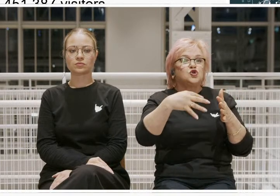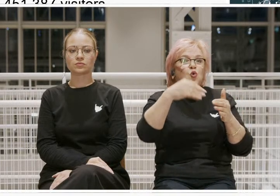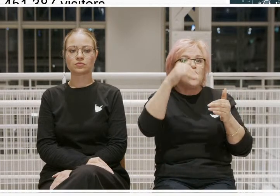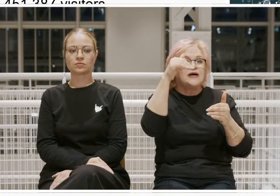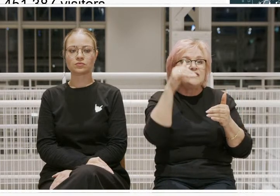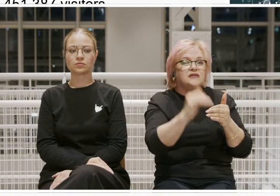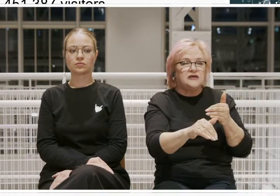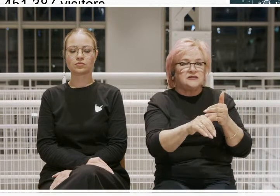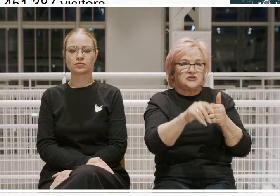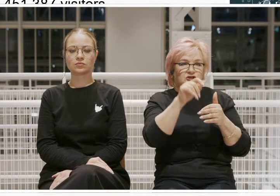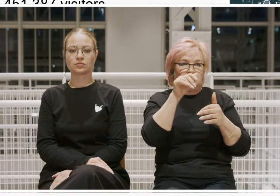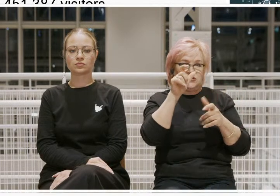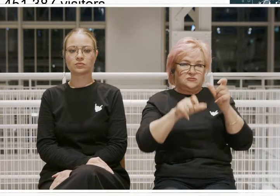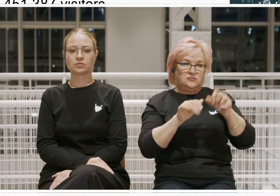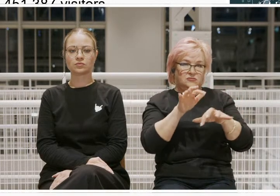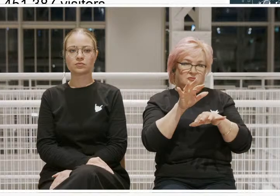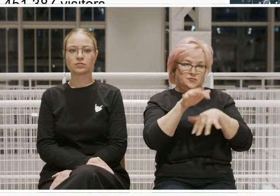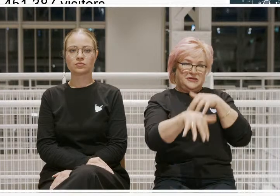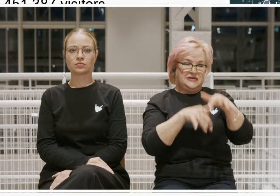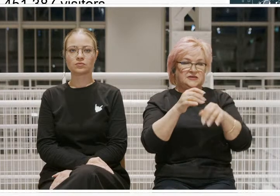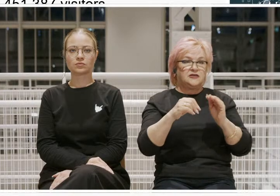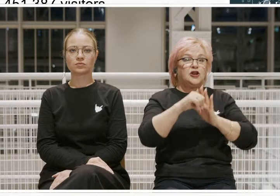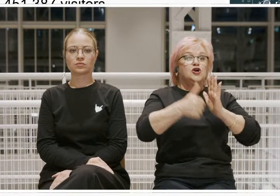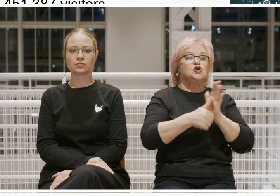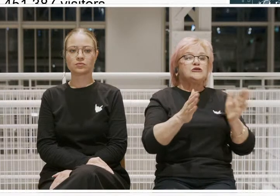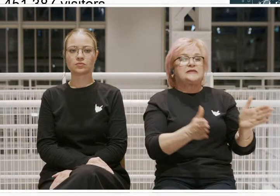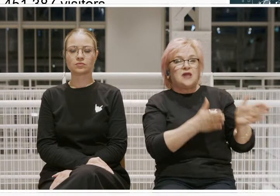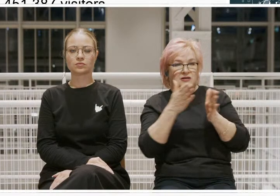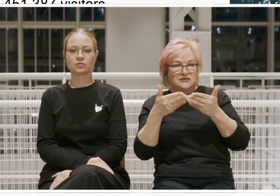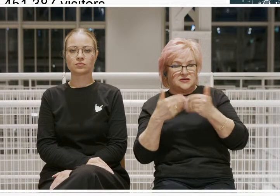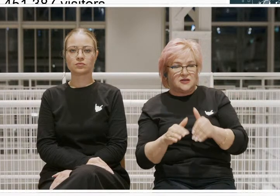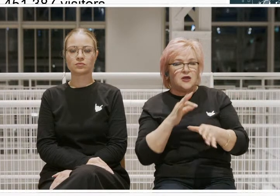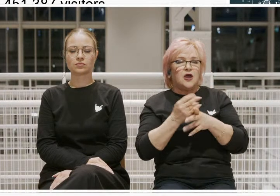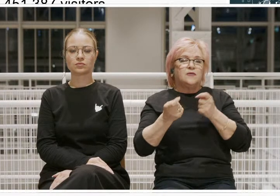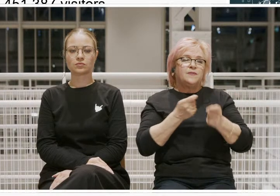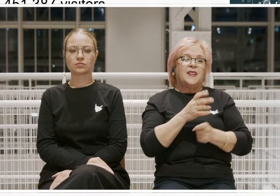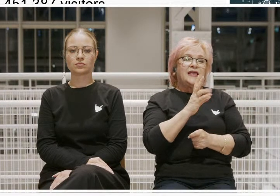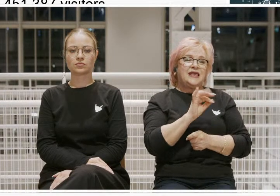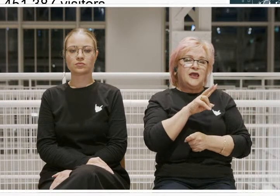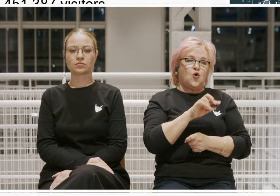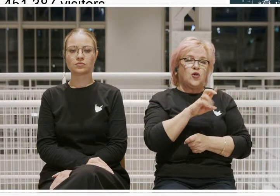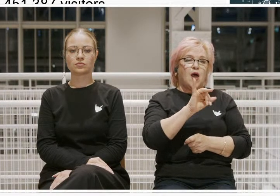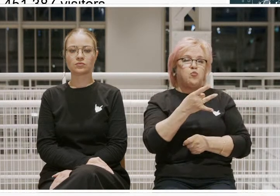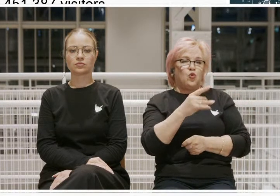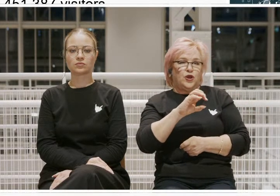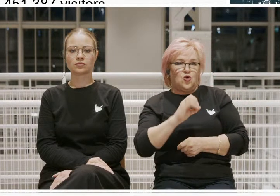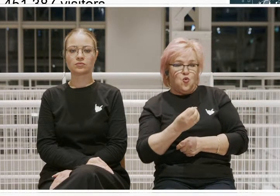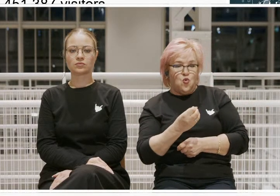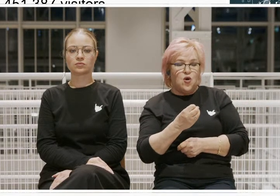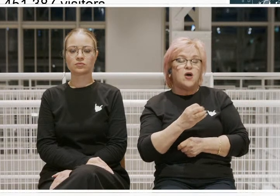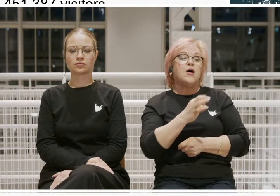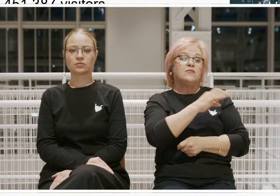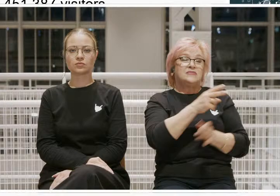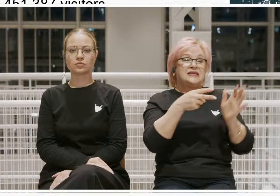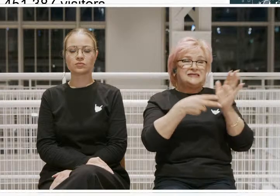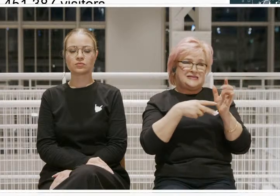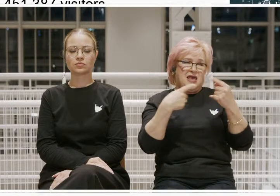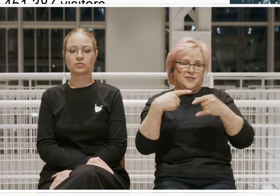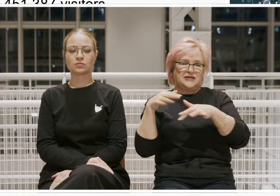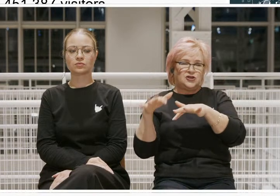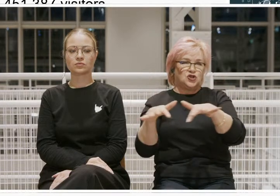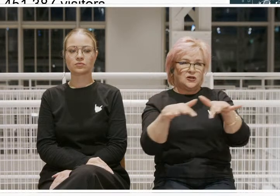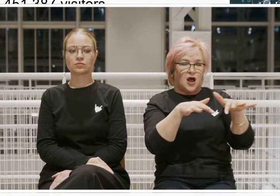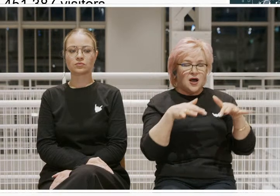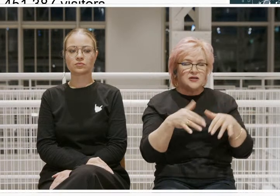So the 16th edition of the Biennial was curated by Nicola Brouillot, took place in 7 venues with the participation